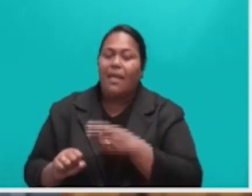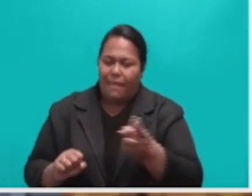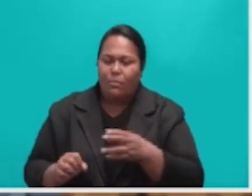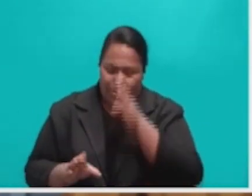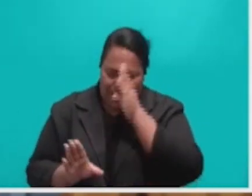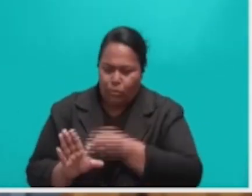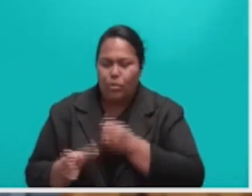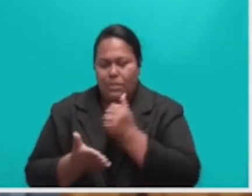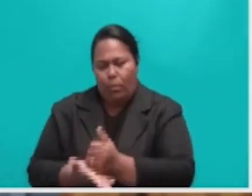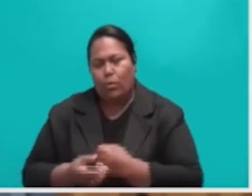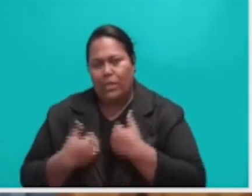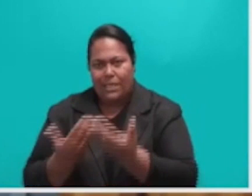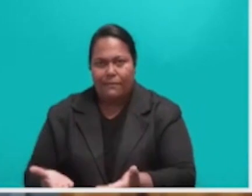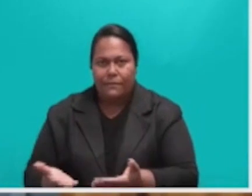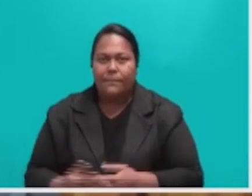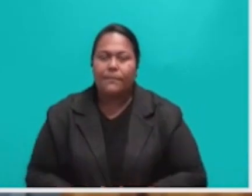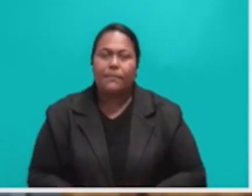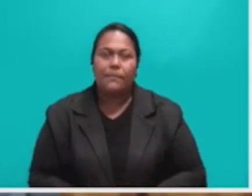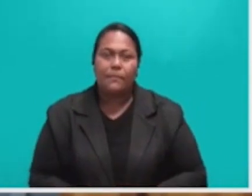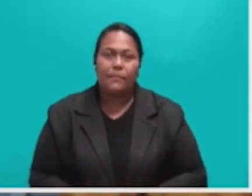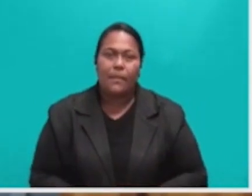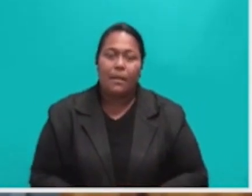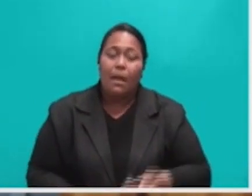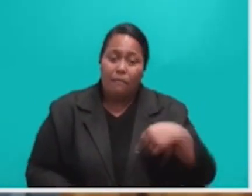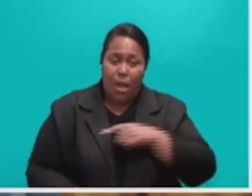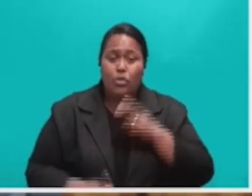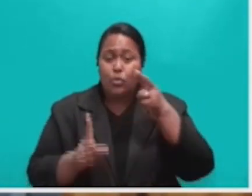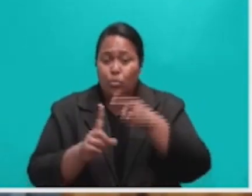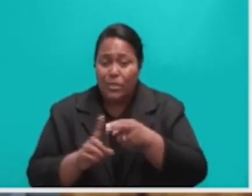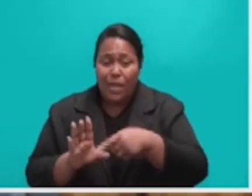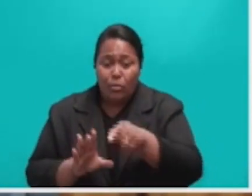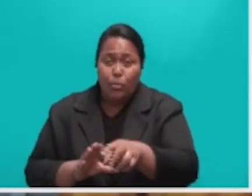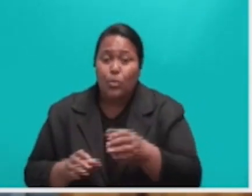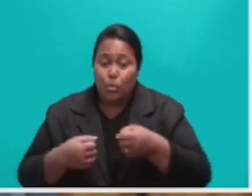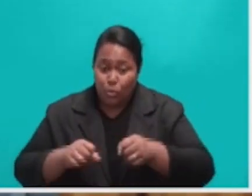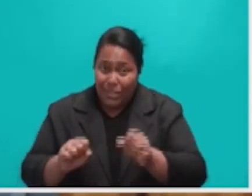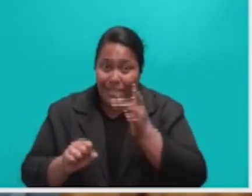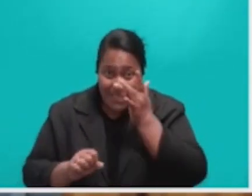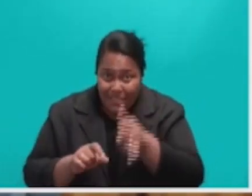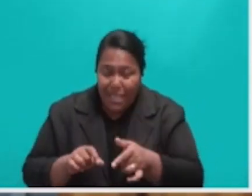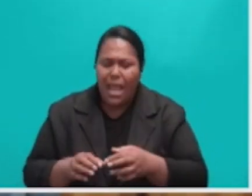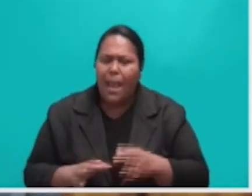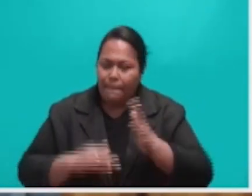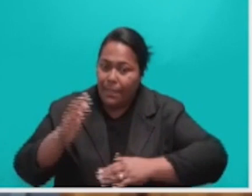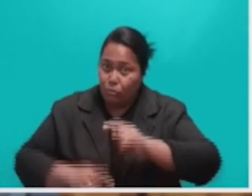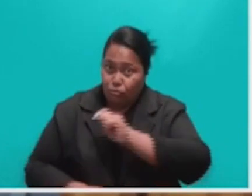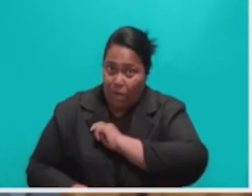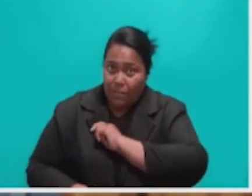support. In order to be able to reach out to street dwellers and build trust, we've worked